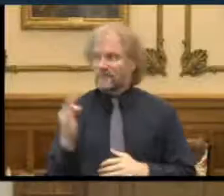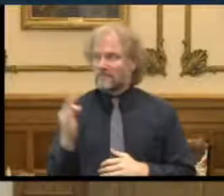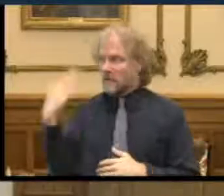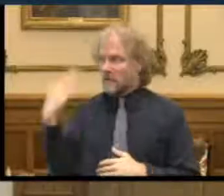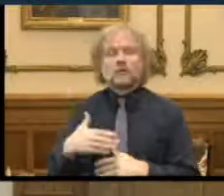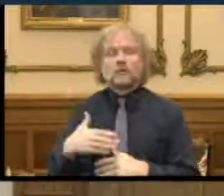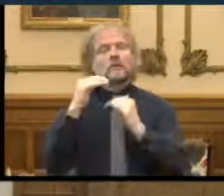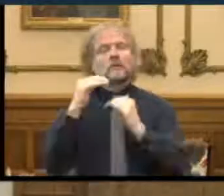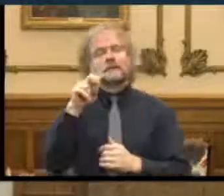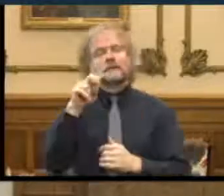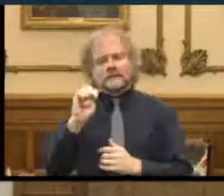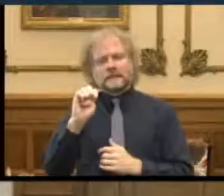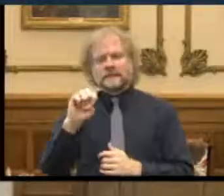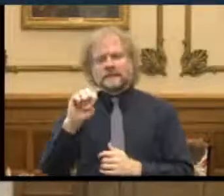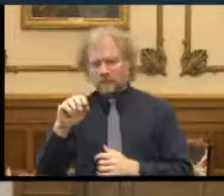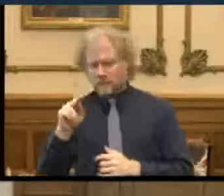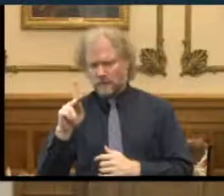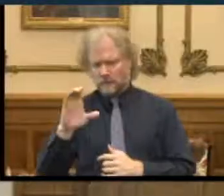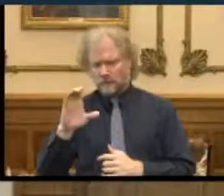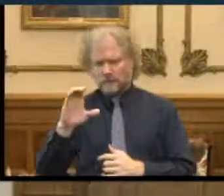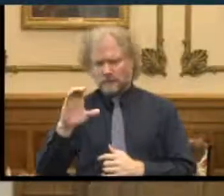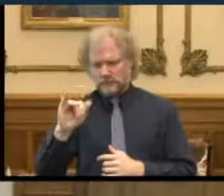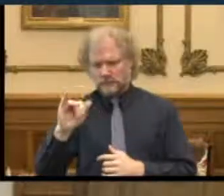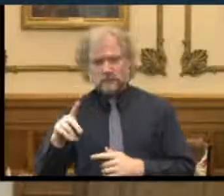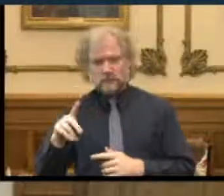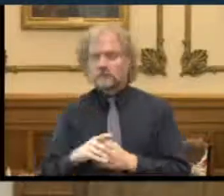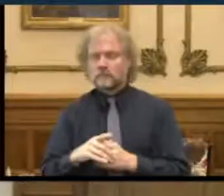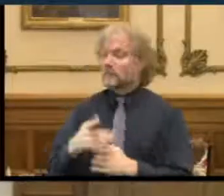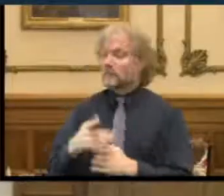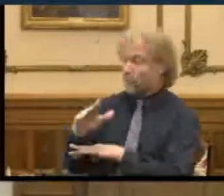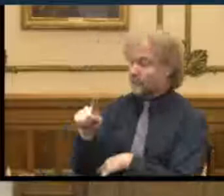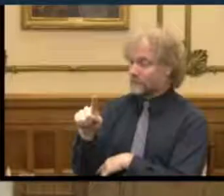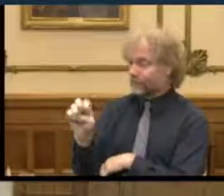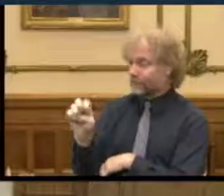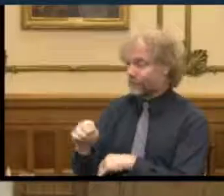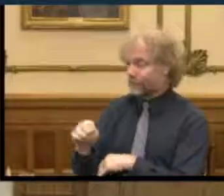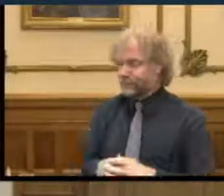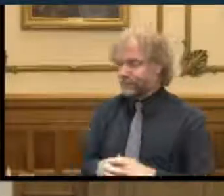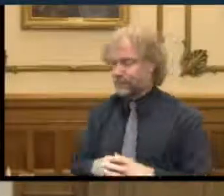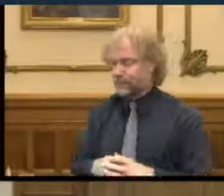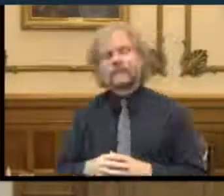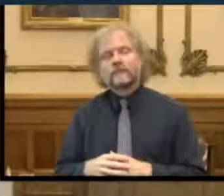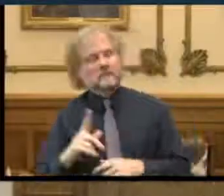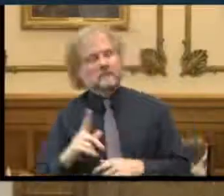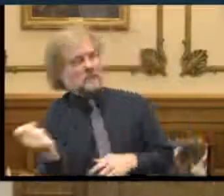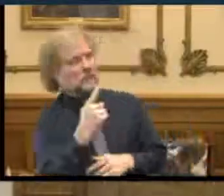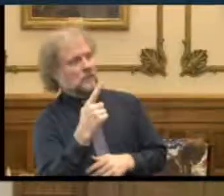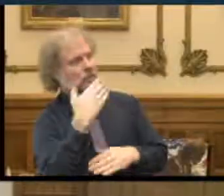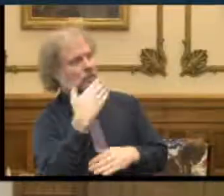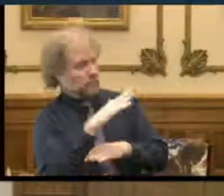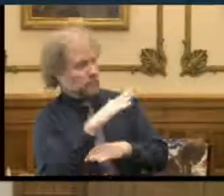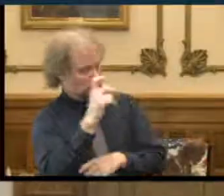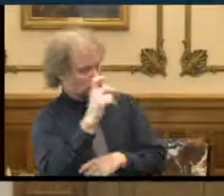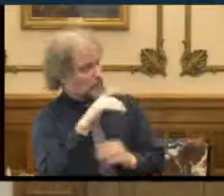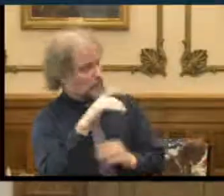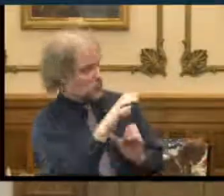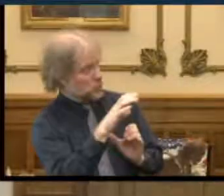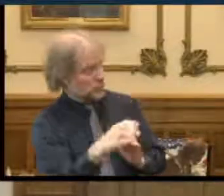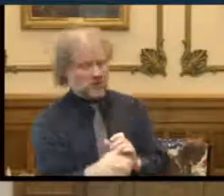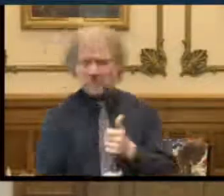With KPC Media. Afternoon, Steve. Good afternoon. How are you doing today? Doing good.